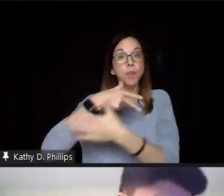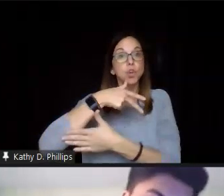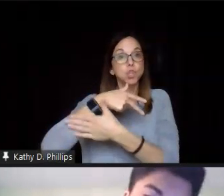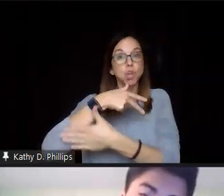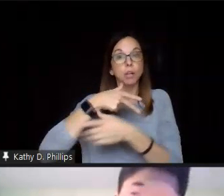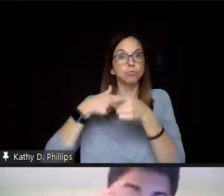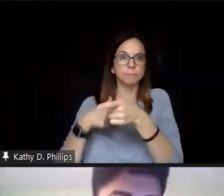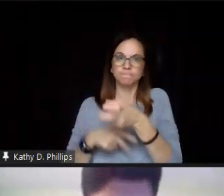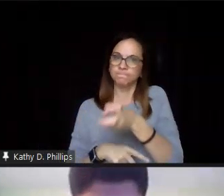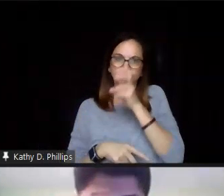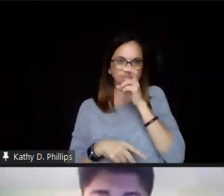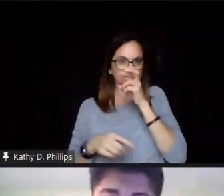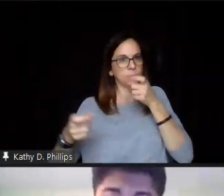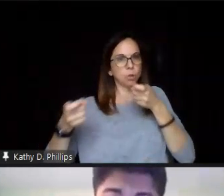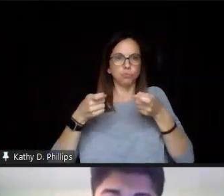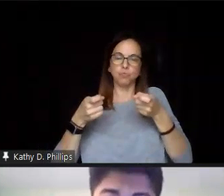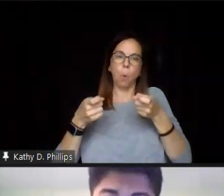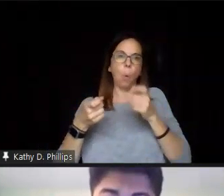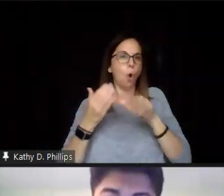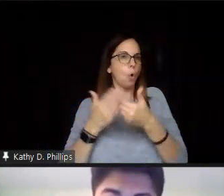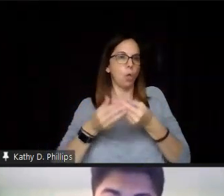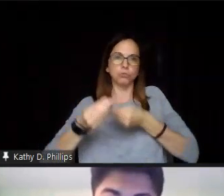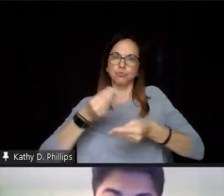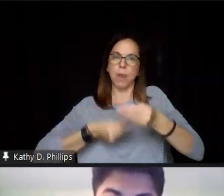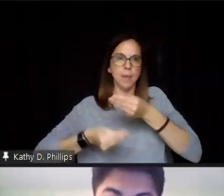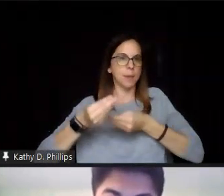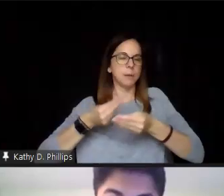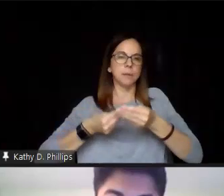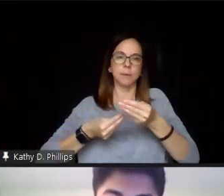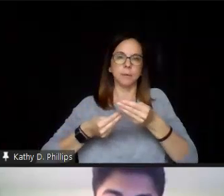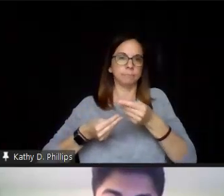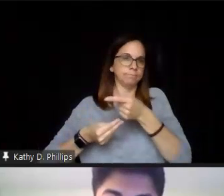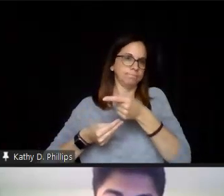country strictly controls the trade